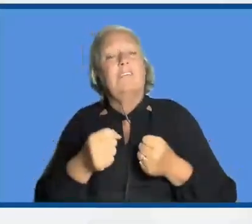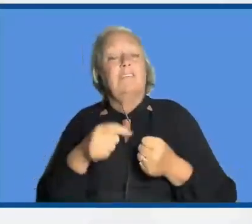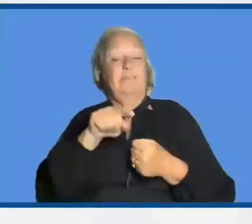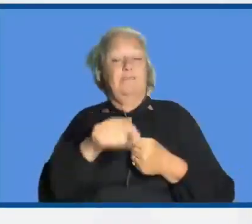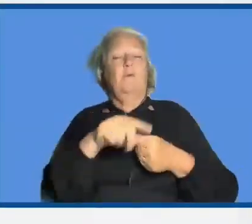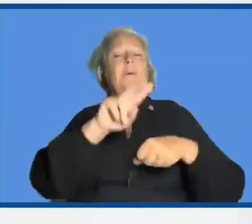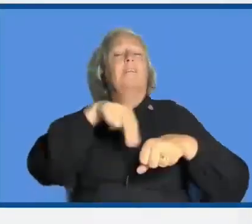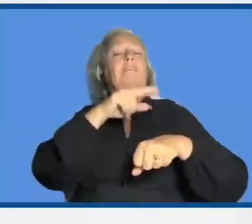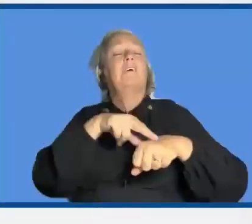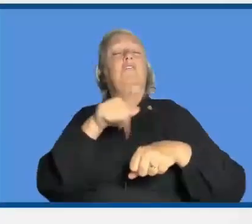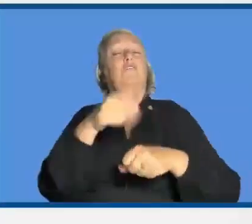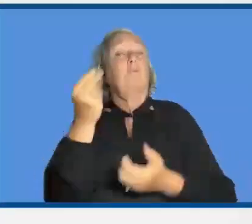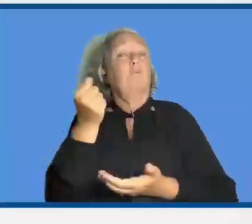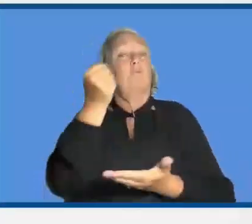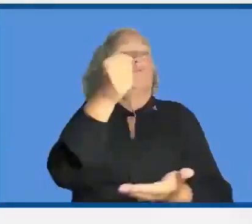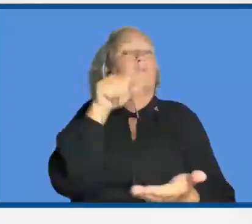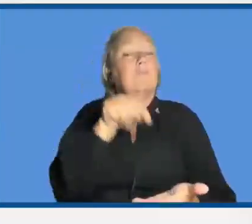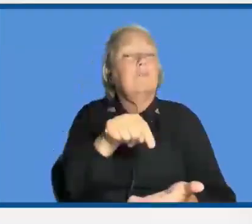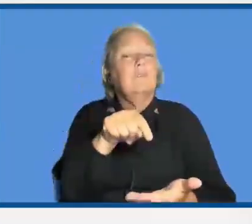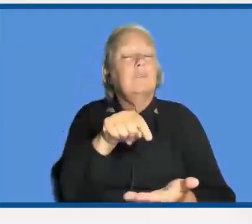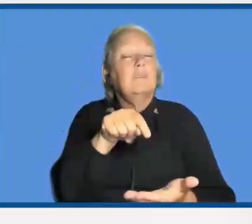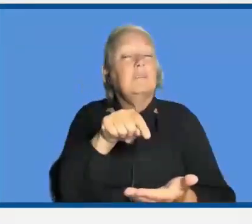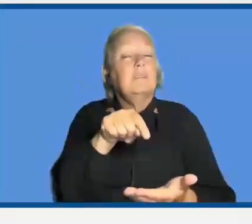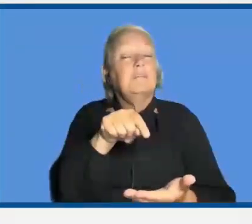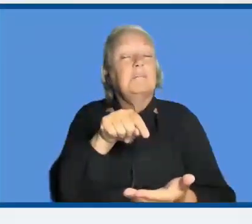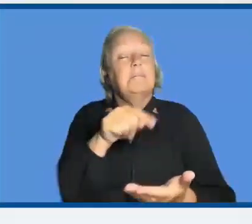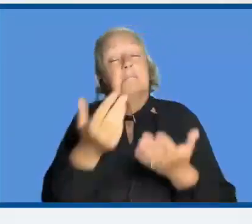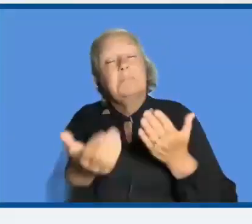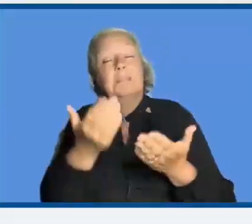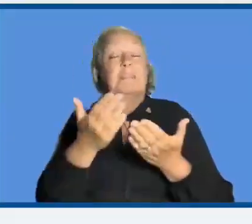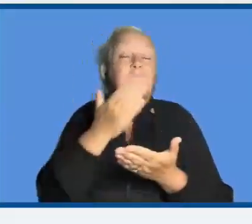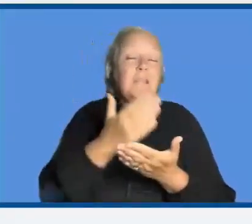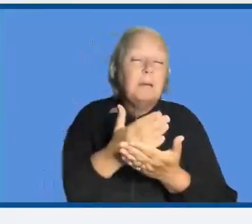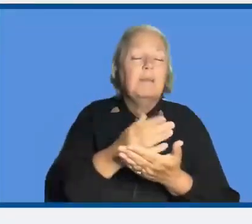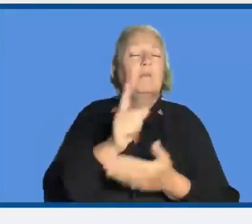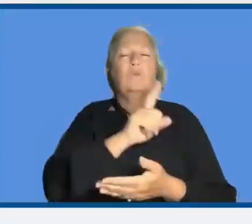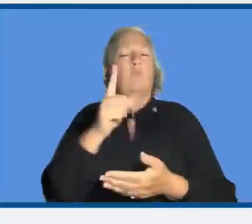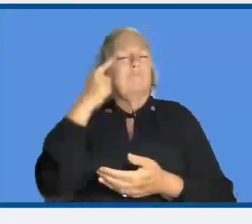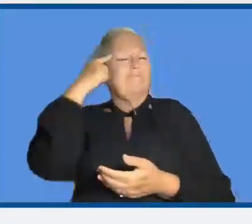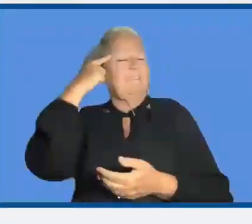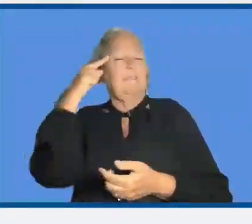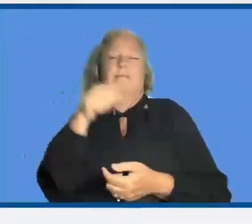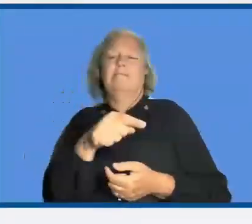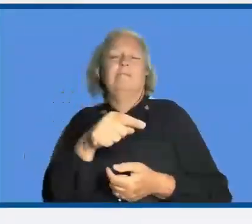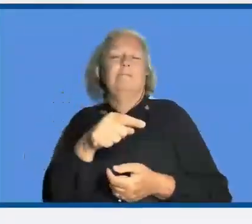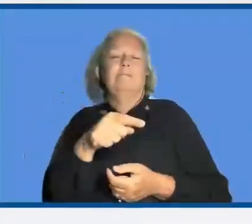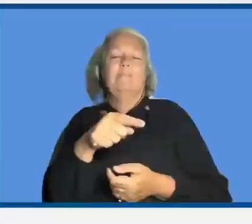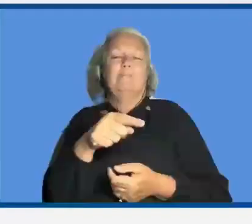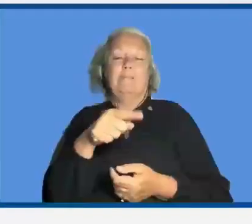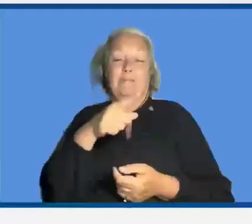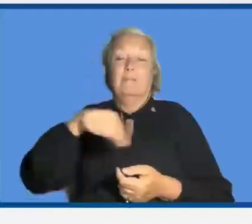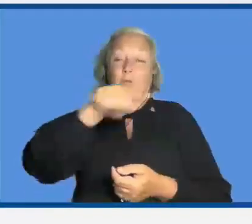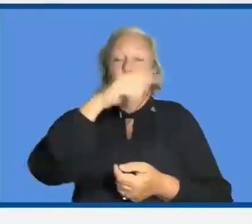sometimes that balance is not taken into account, because we know when a budget